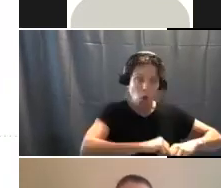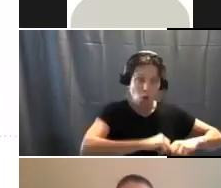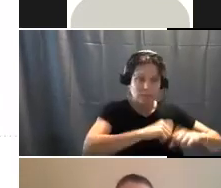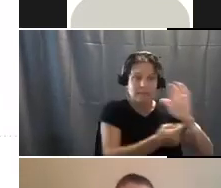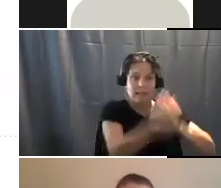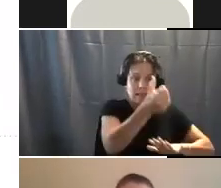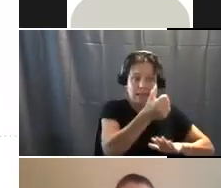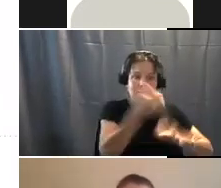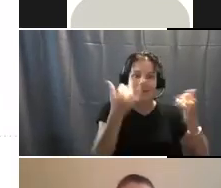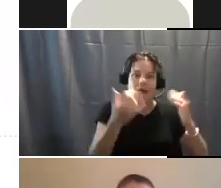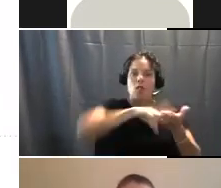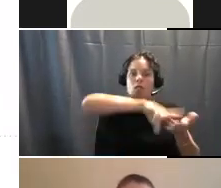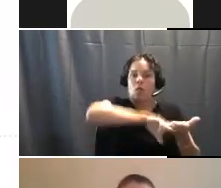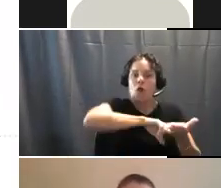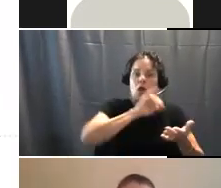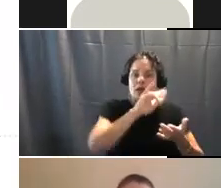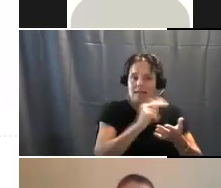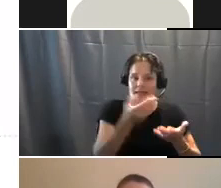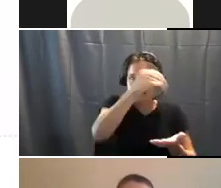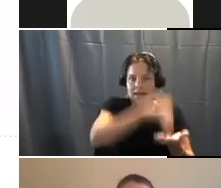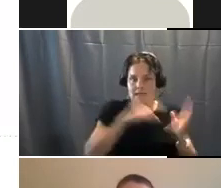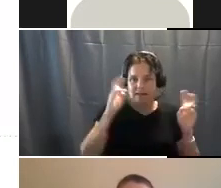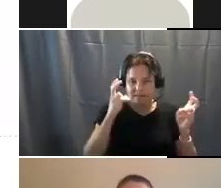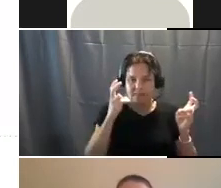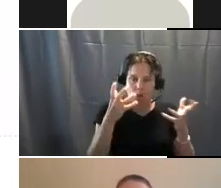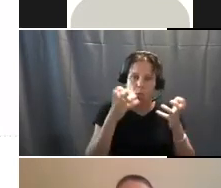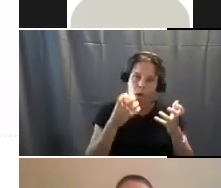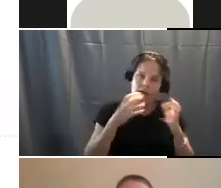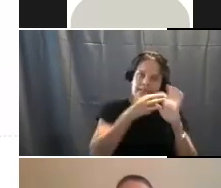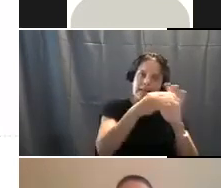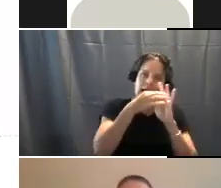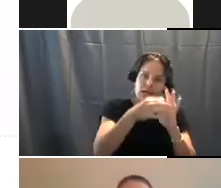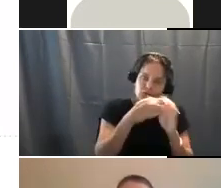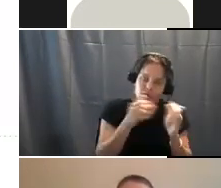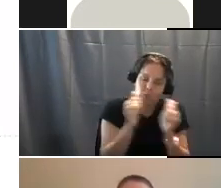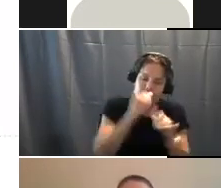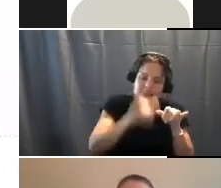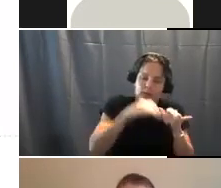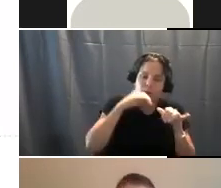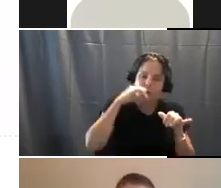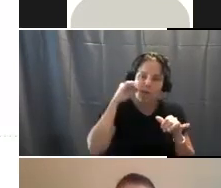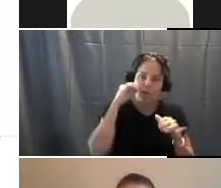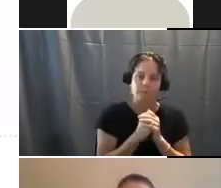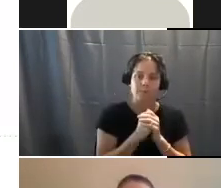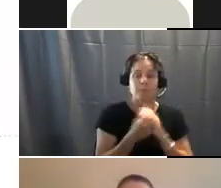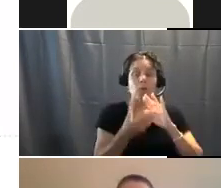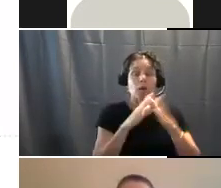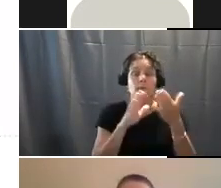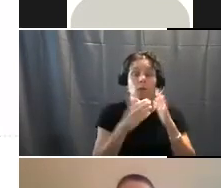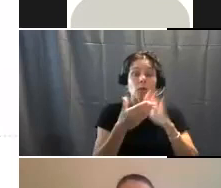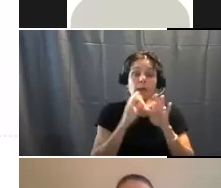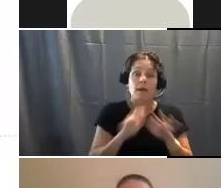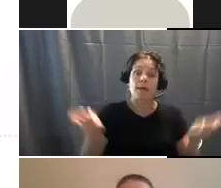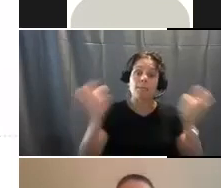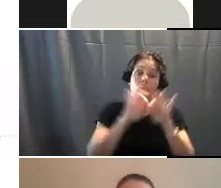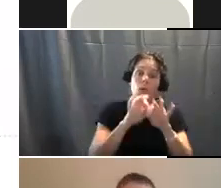logging back in to stay connected during stay-at-home orders. Community is more important than ever, and social media